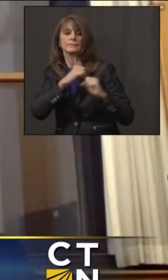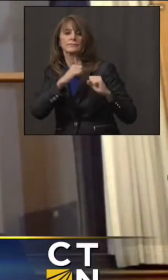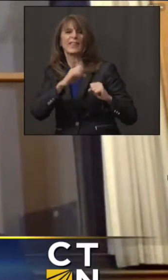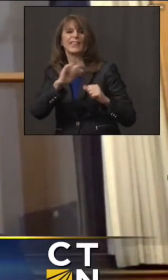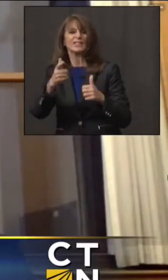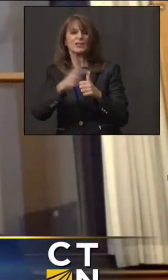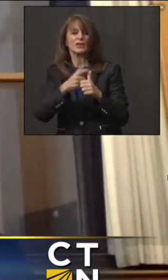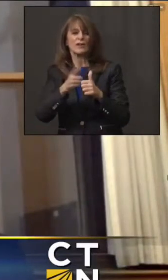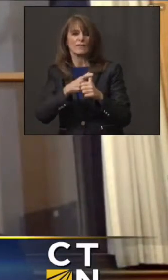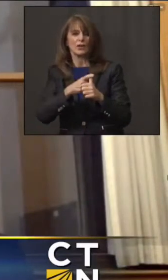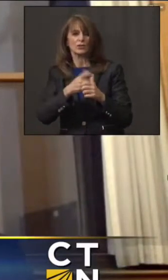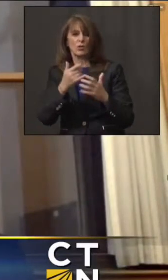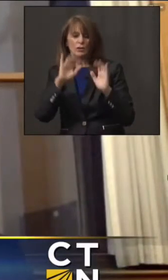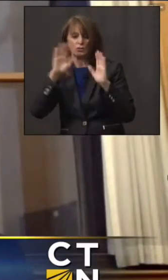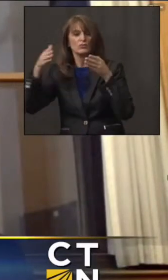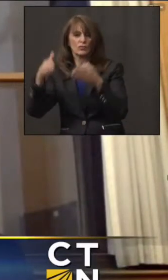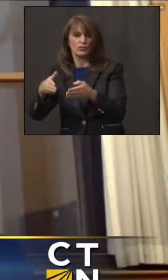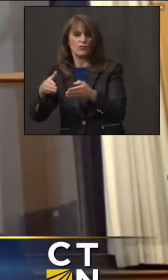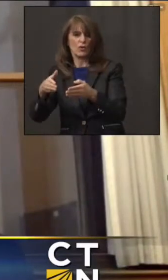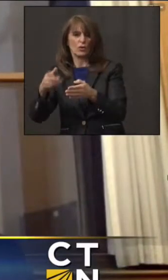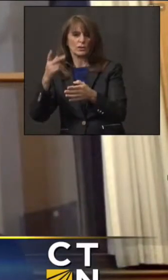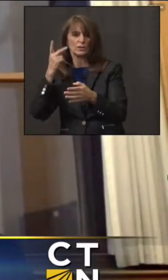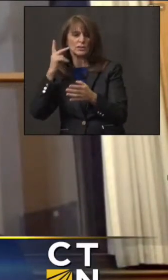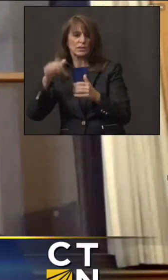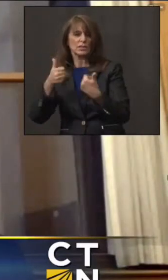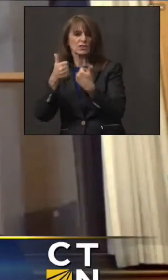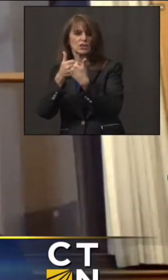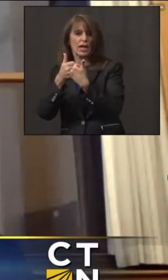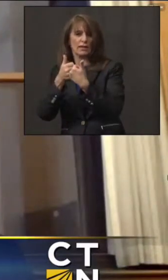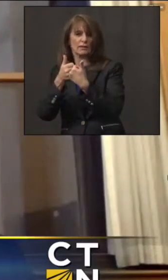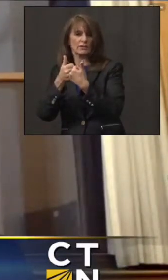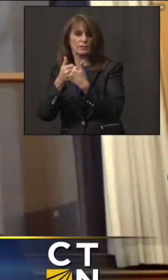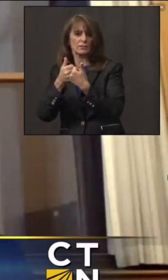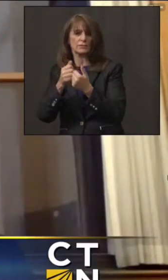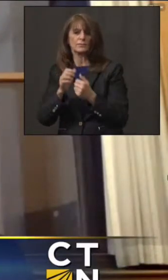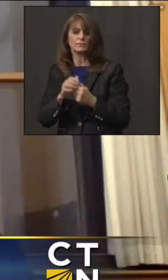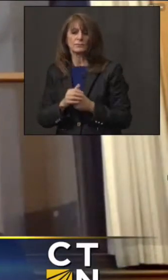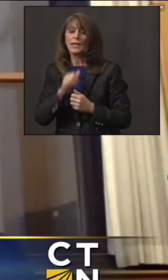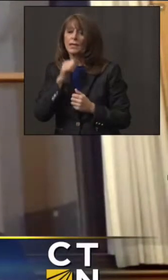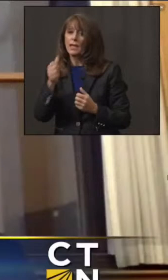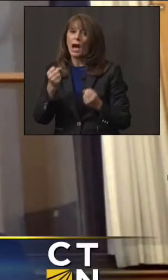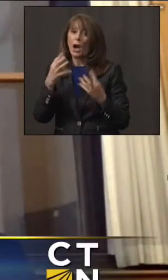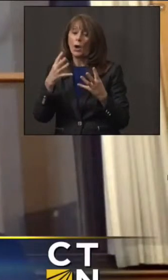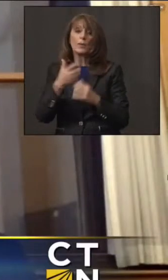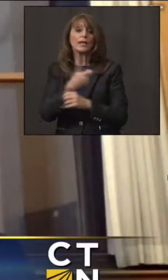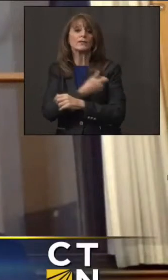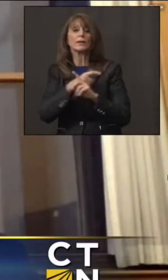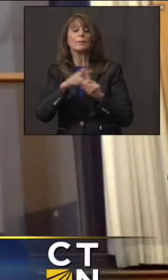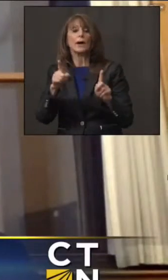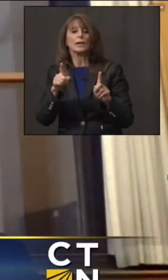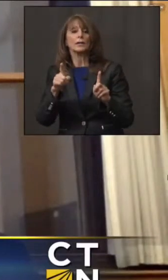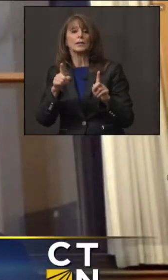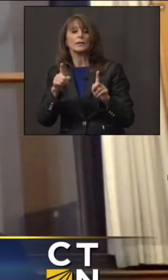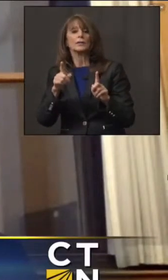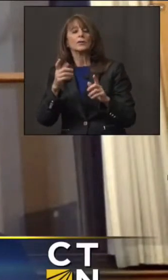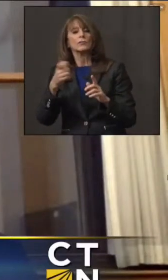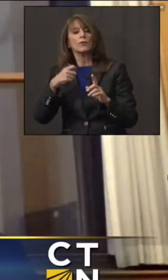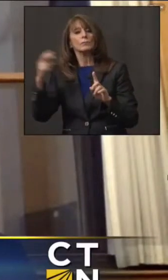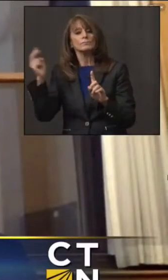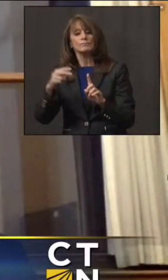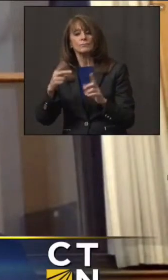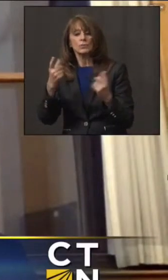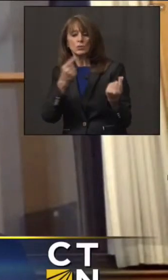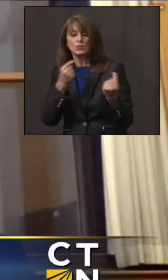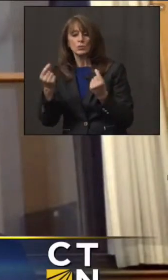the first area we would likely see challenges, not necessarily physical capacity, but from a physical bed space perspective. Recall as well